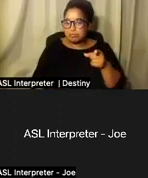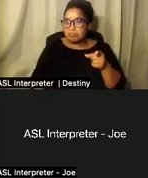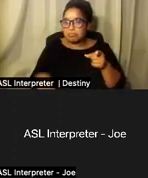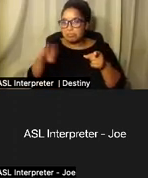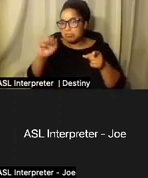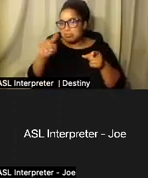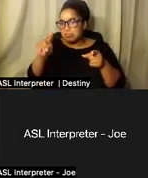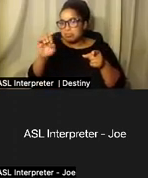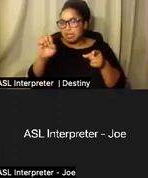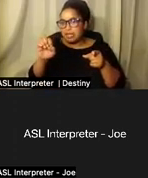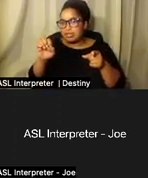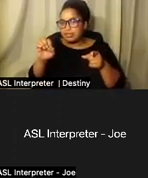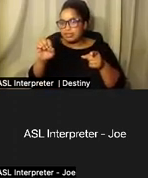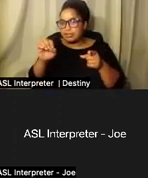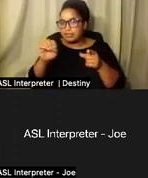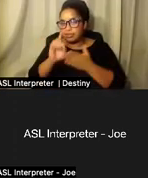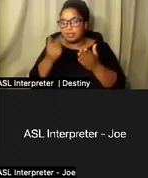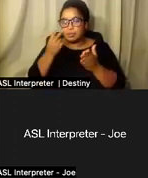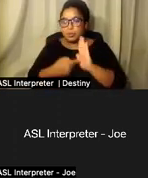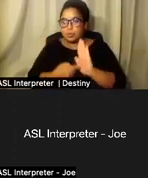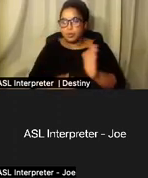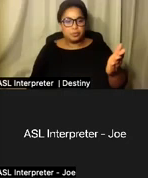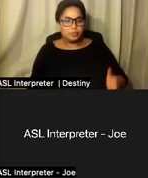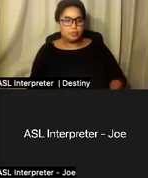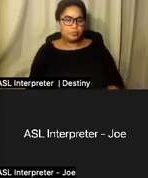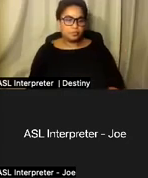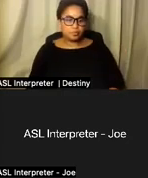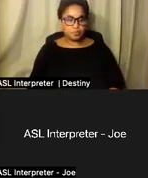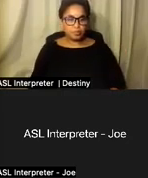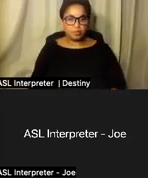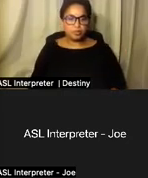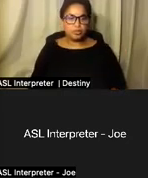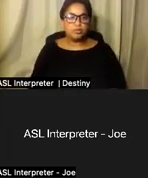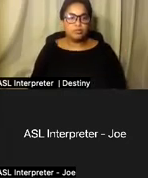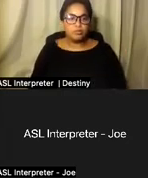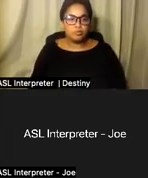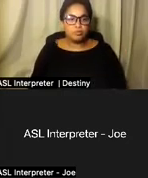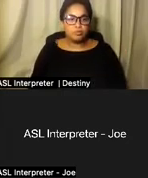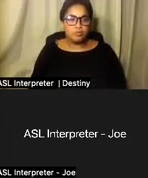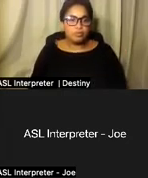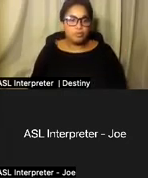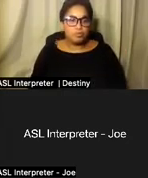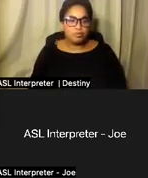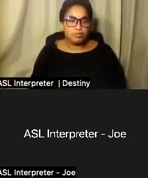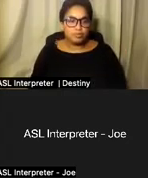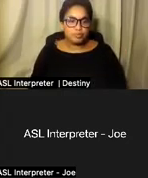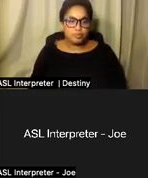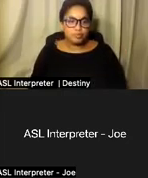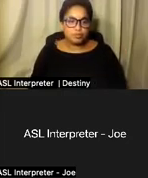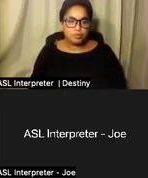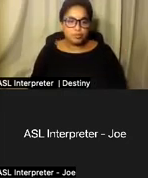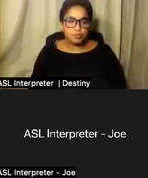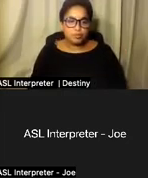So now what I'm going to do for you is I'm going to show you with this picture, the clear one, so you can see right through